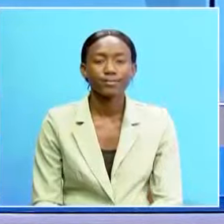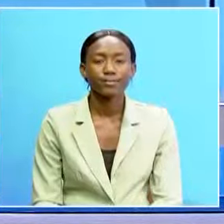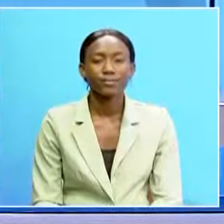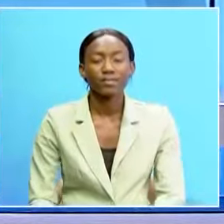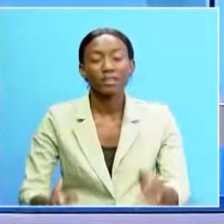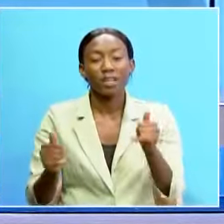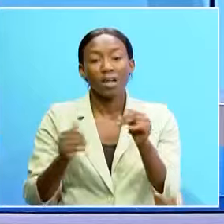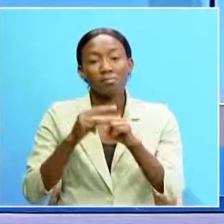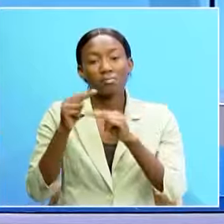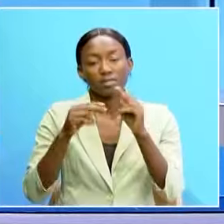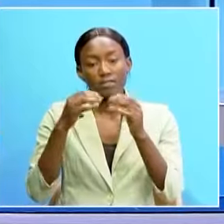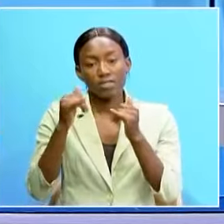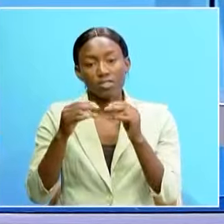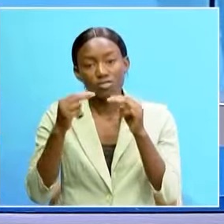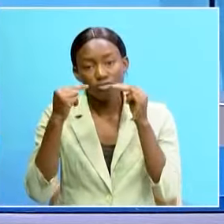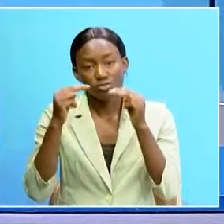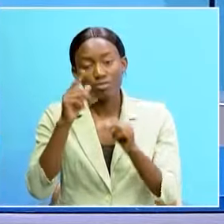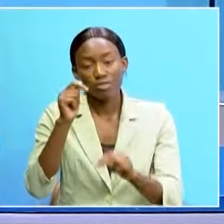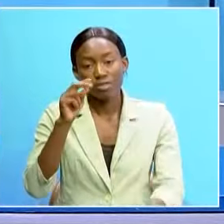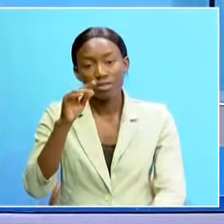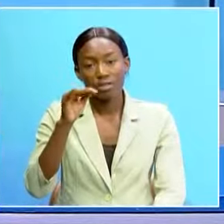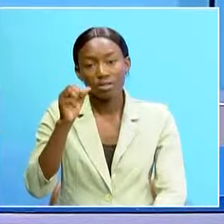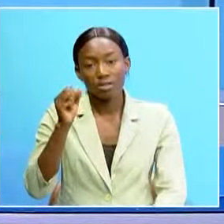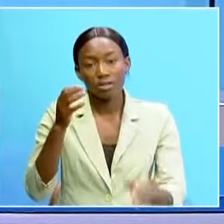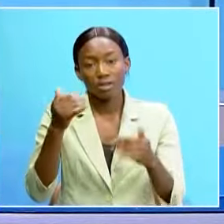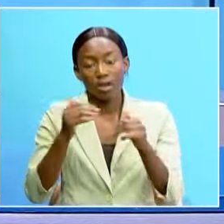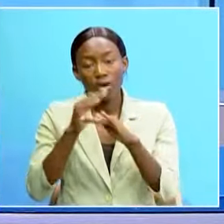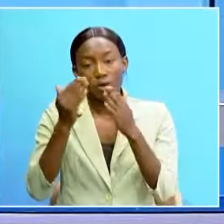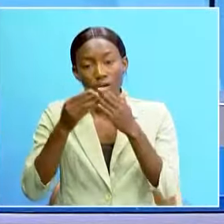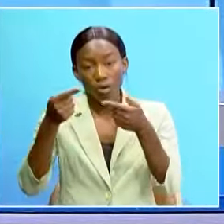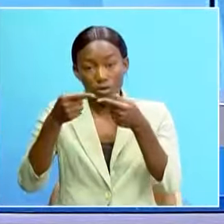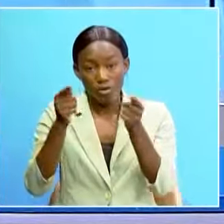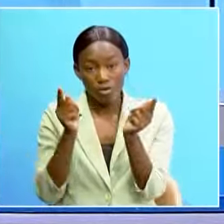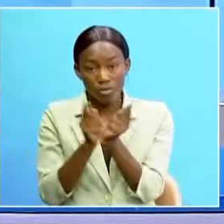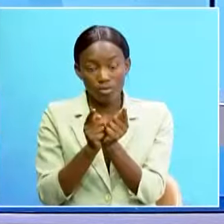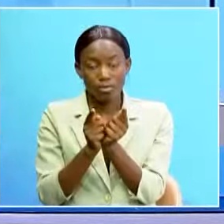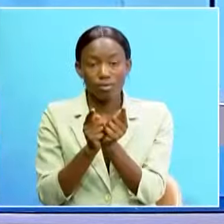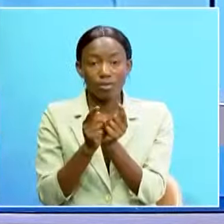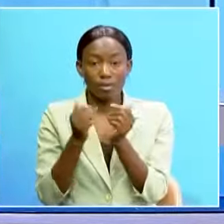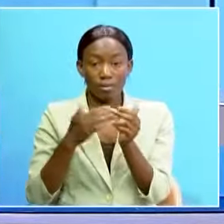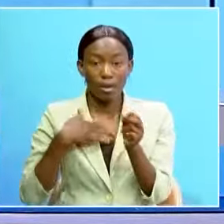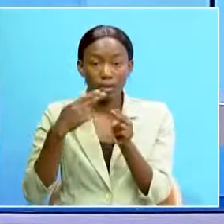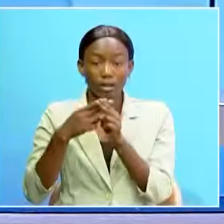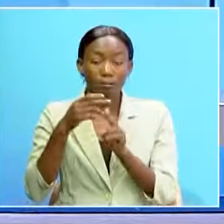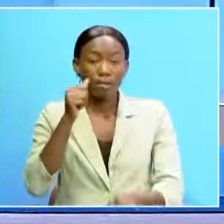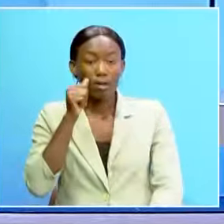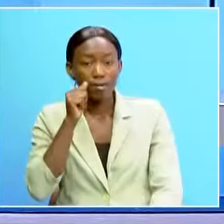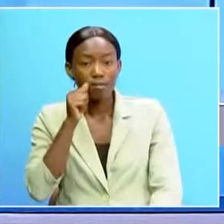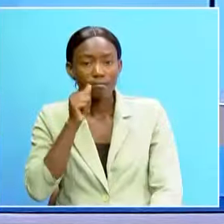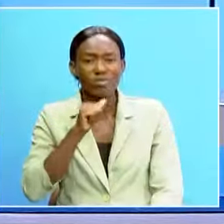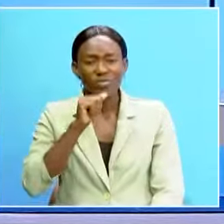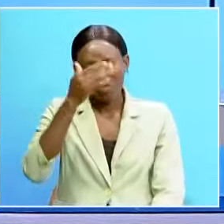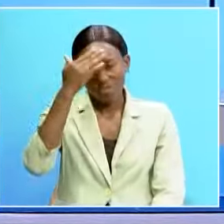On that note, we end Zanis News. On behalf of the entire Zanis production team, I'm Alice Banda, not